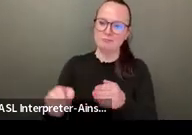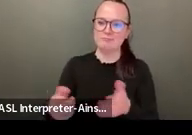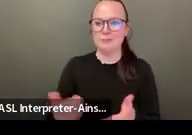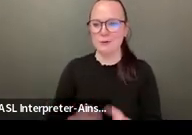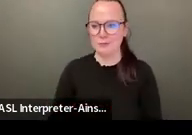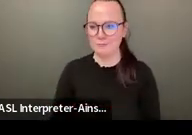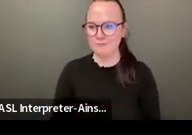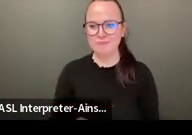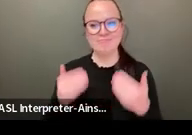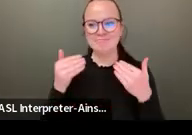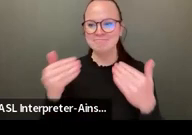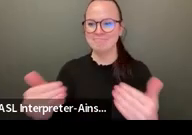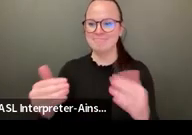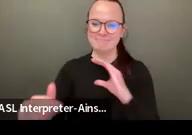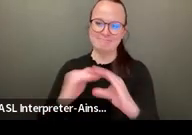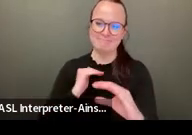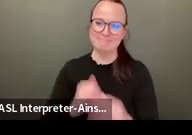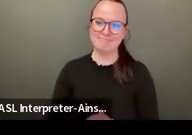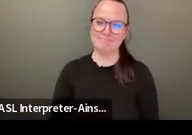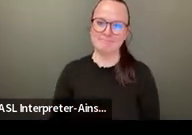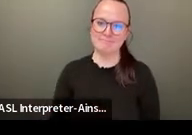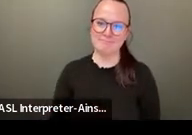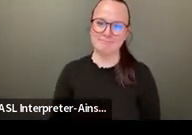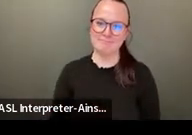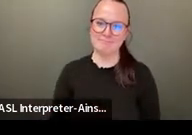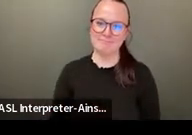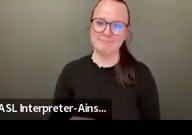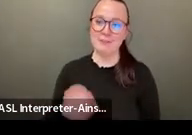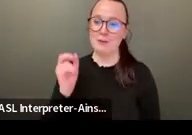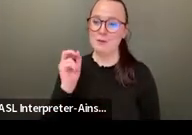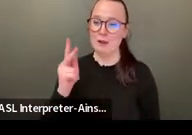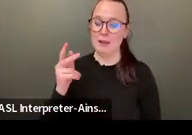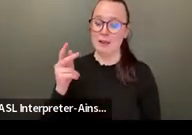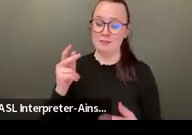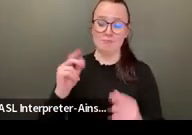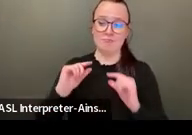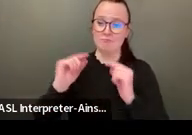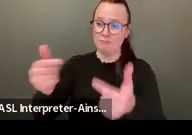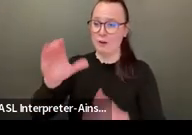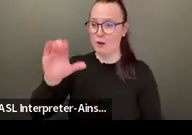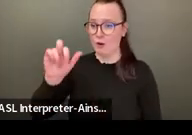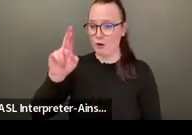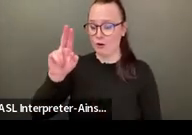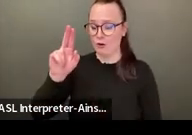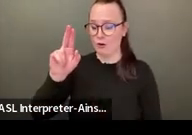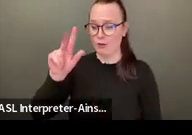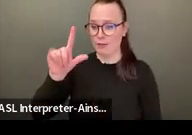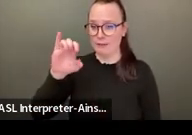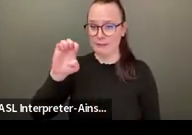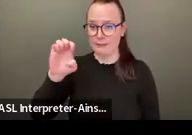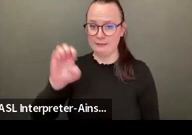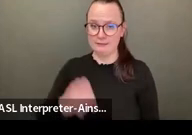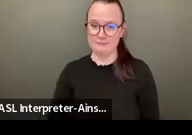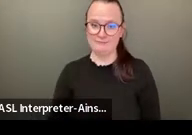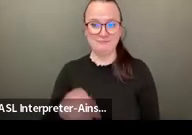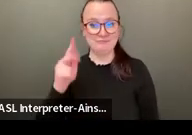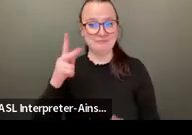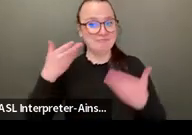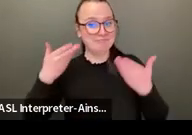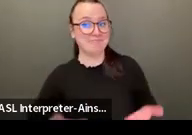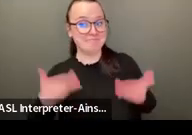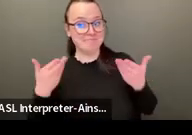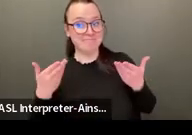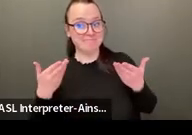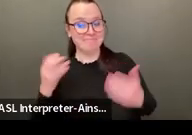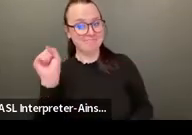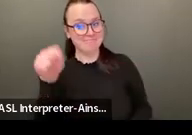feel free. And with that, I think it's Carly's turn. That's me. Yep. Okay, so